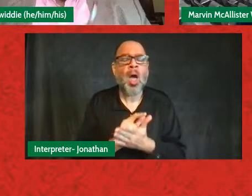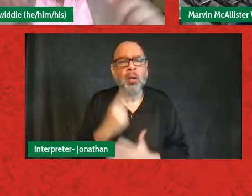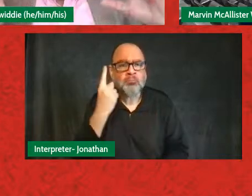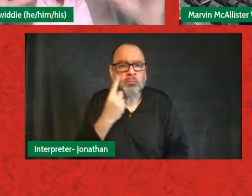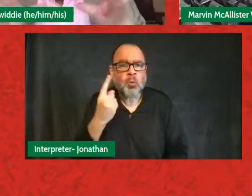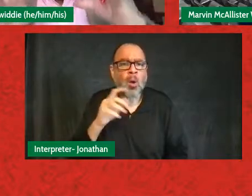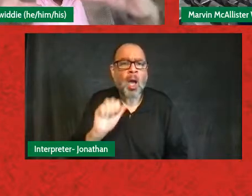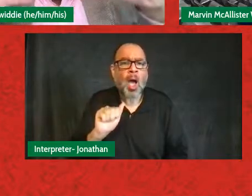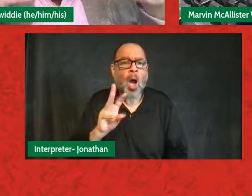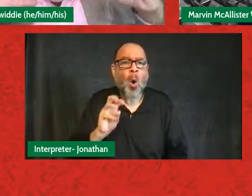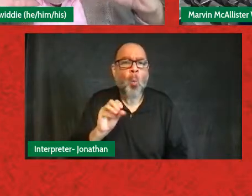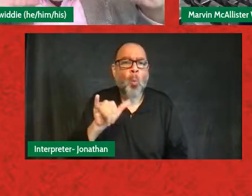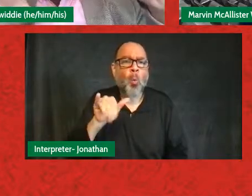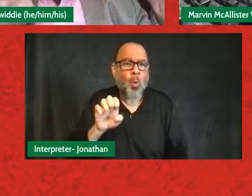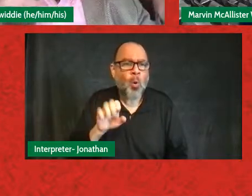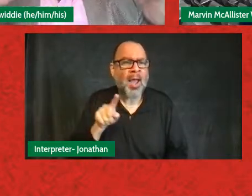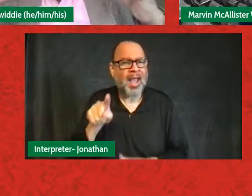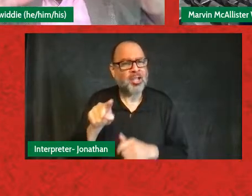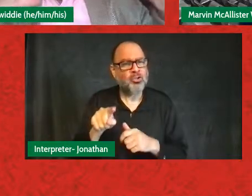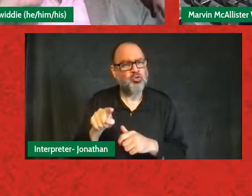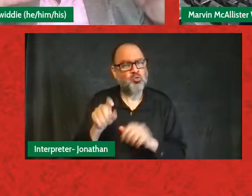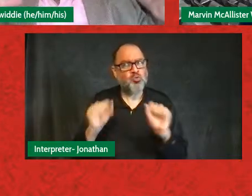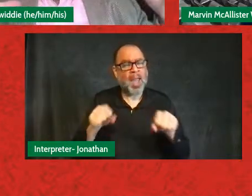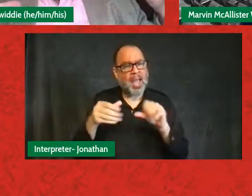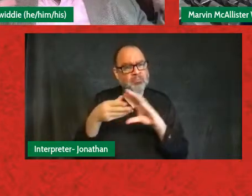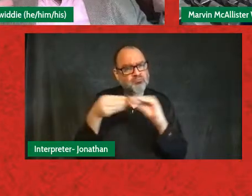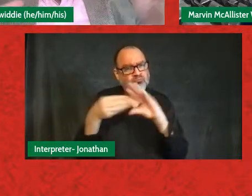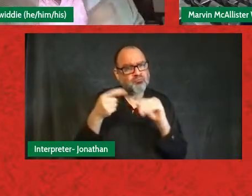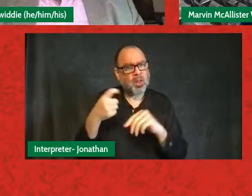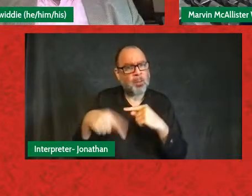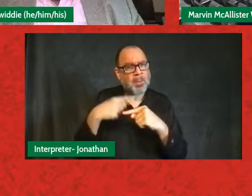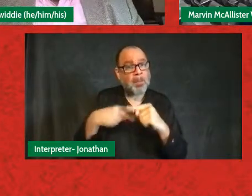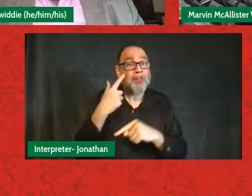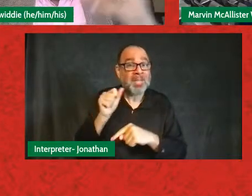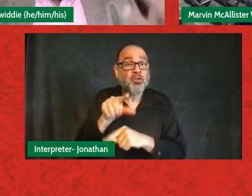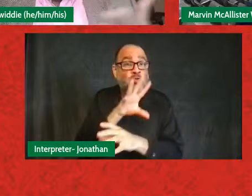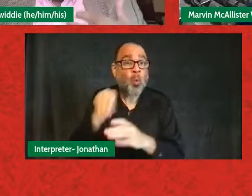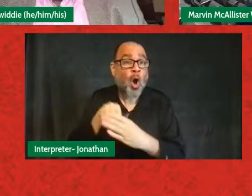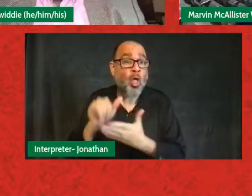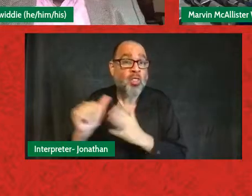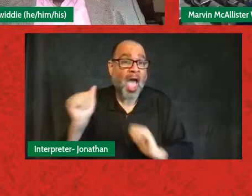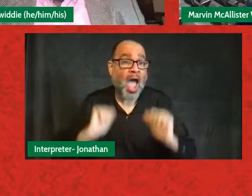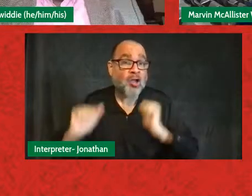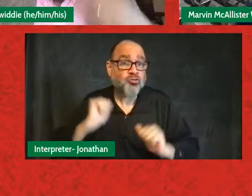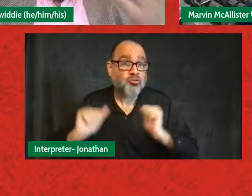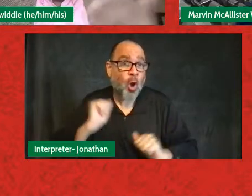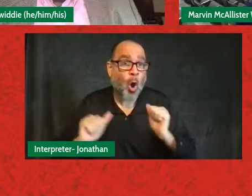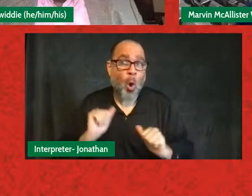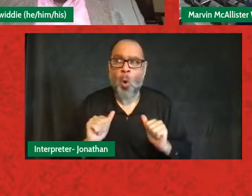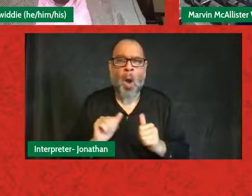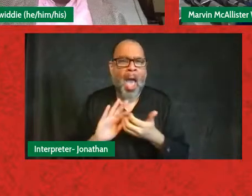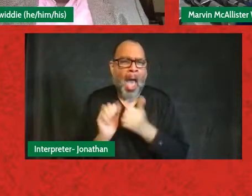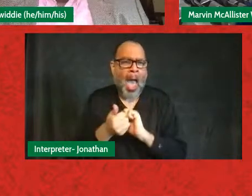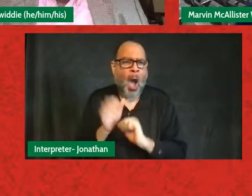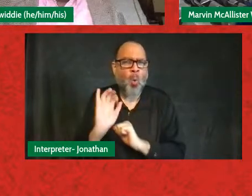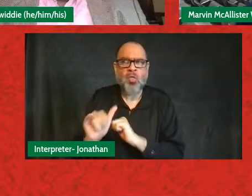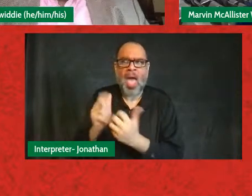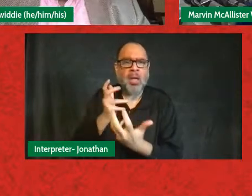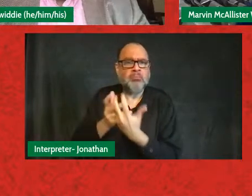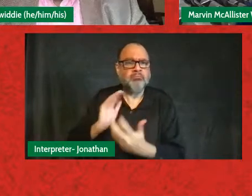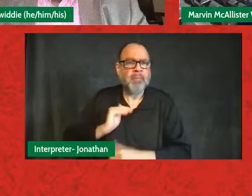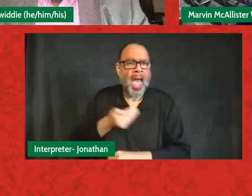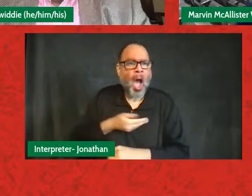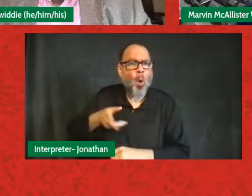director on that show and where it sits in our history as African-American theater makers and people who love the